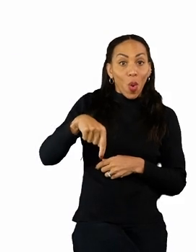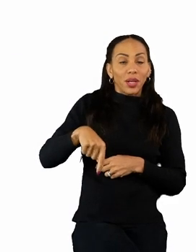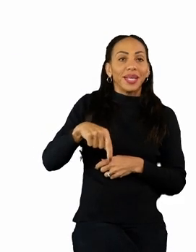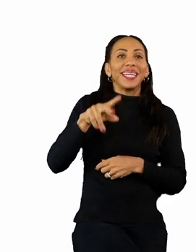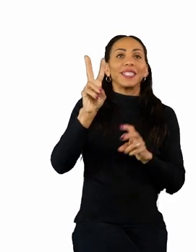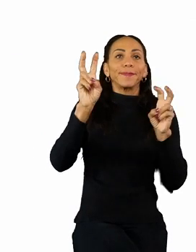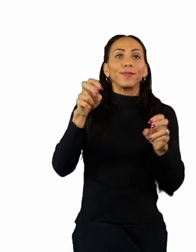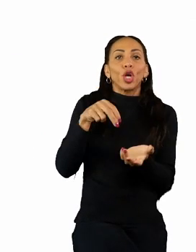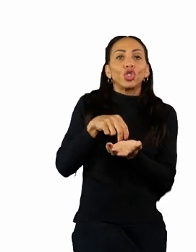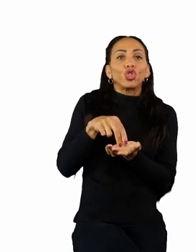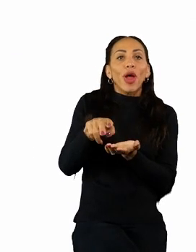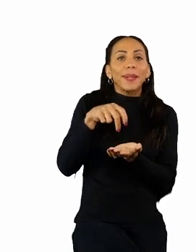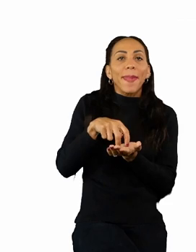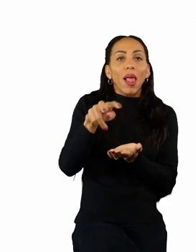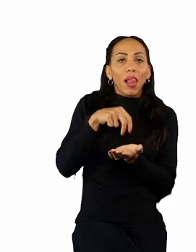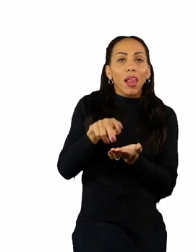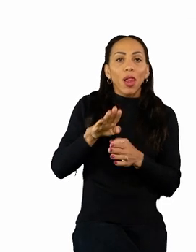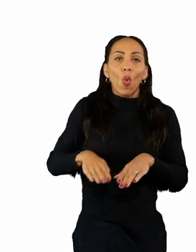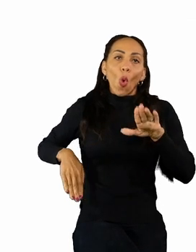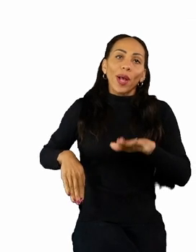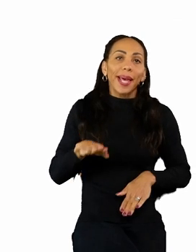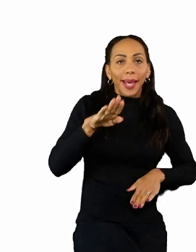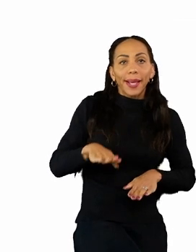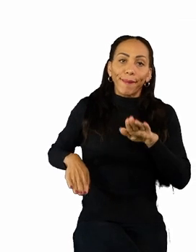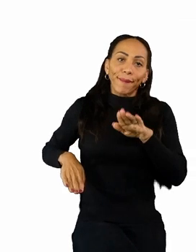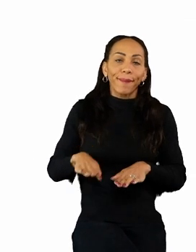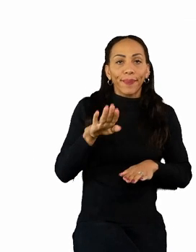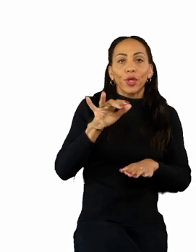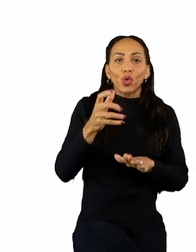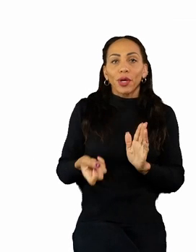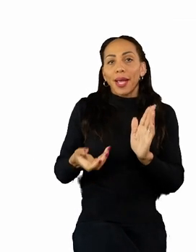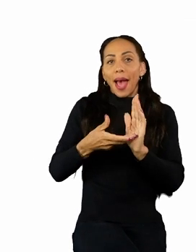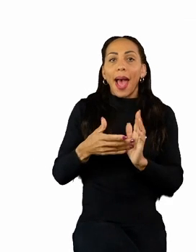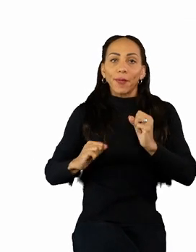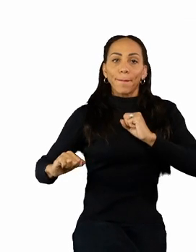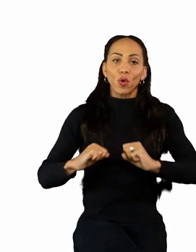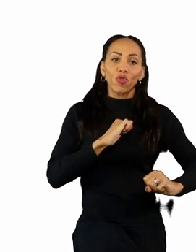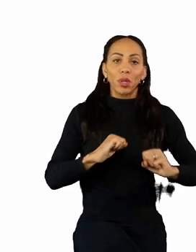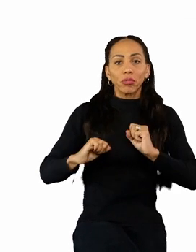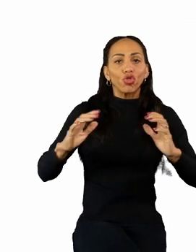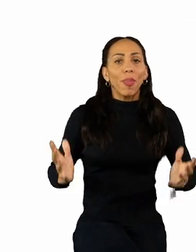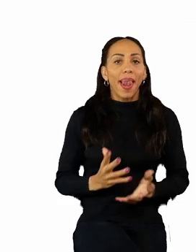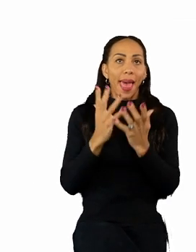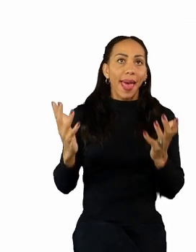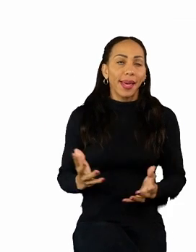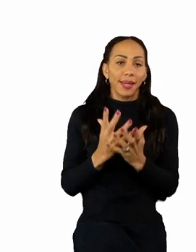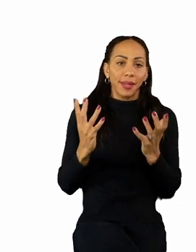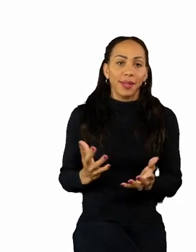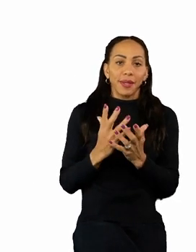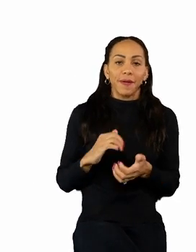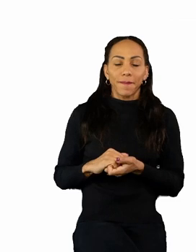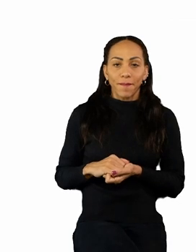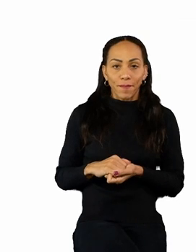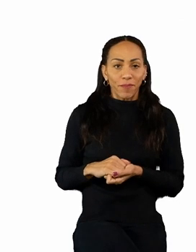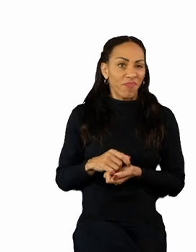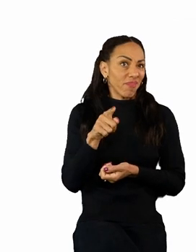that people have set up. And some more. That's actually one at the bottom is actually got a treadmill. You know, that's like someone walking or something on there, or whatever